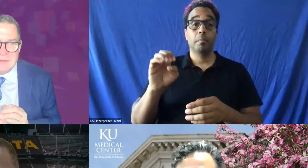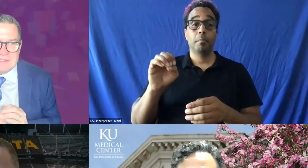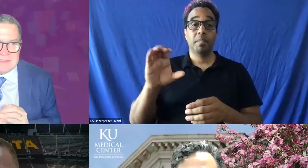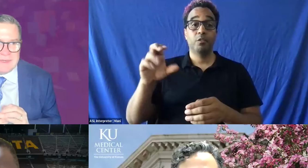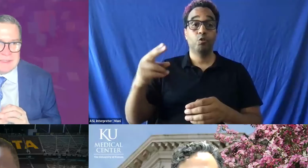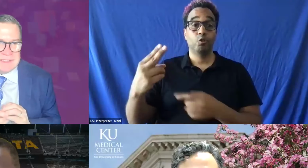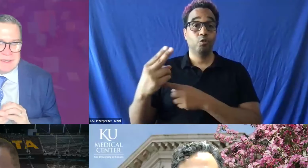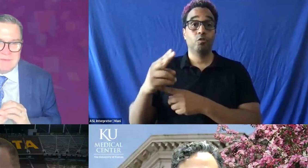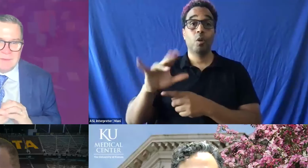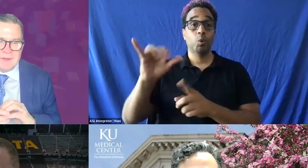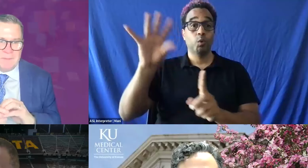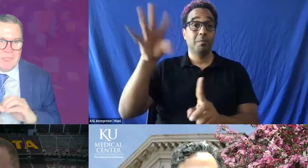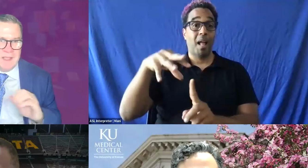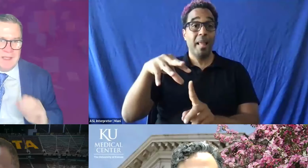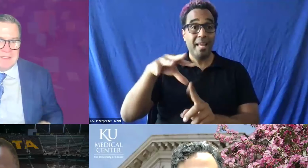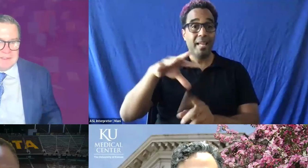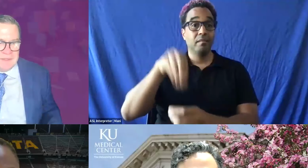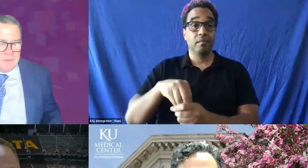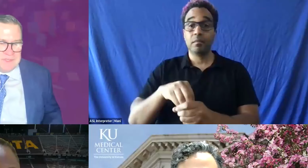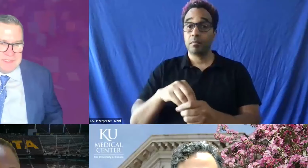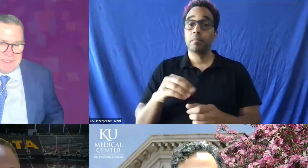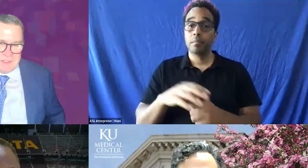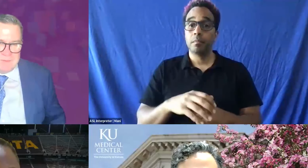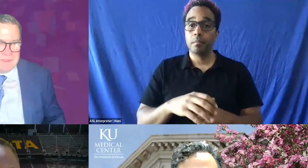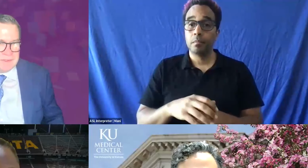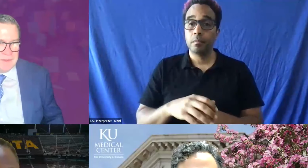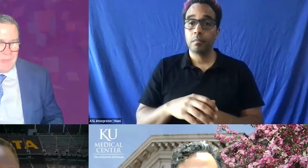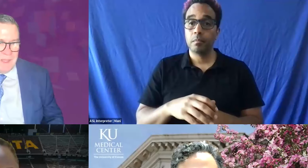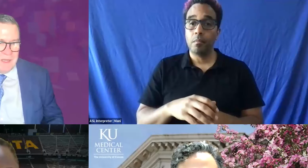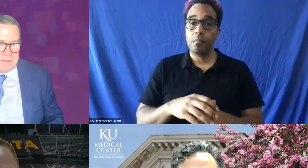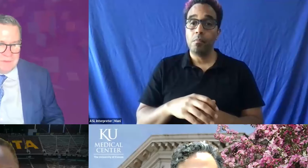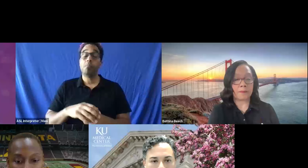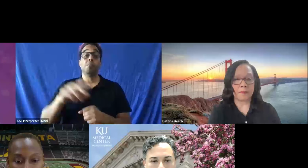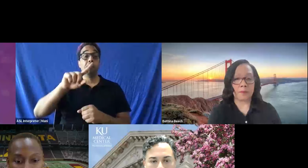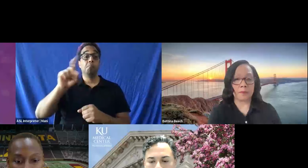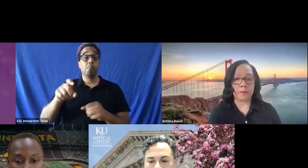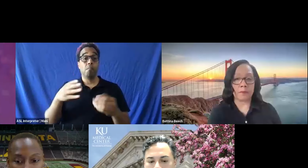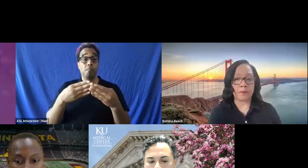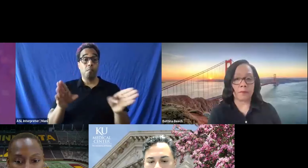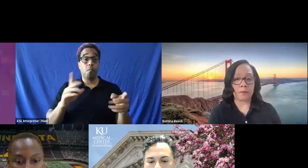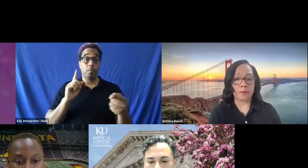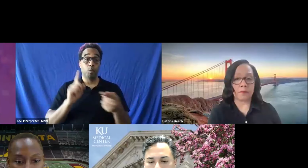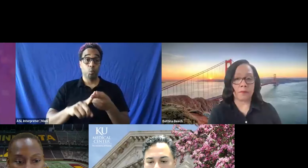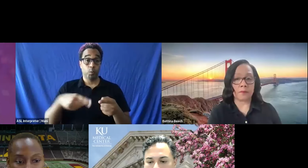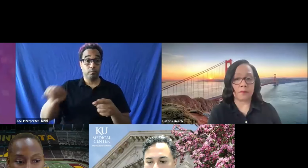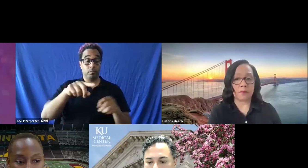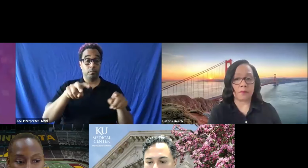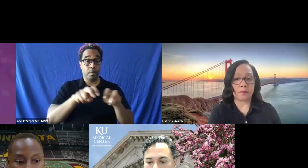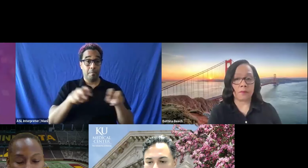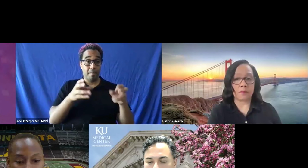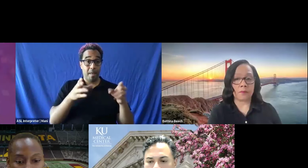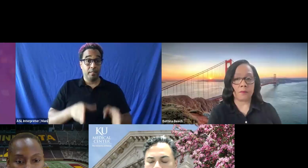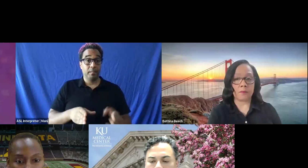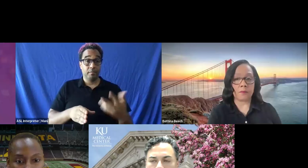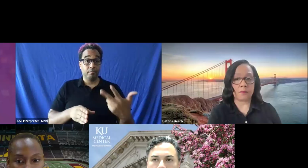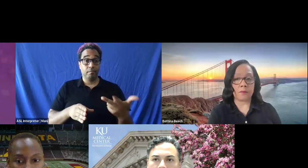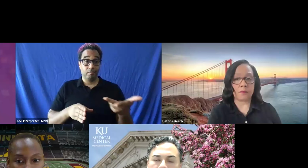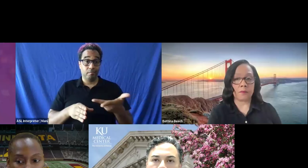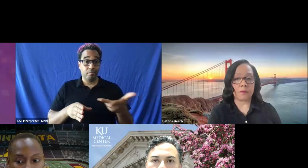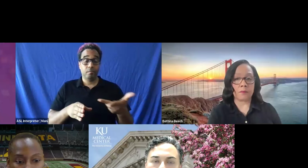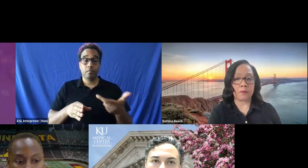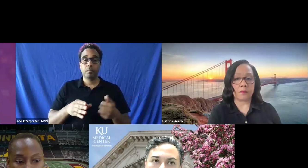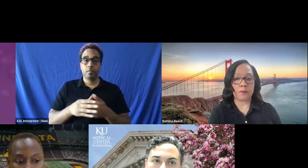chime in this as a panelist. Thank you, there we go. So the question is open to the panelists about